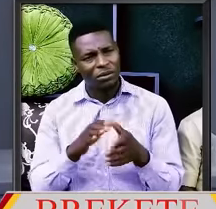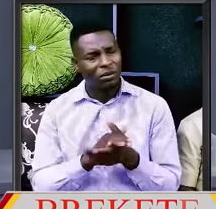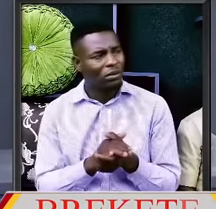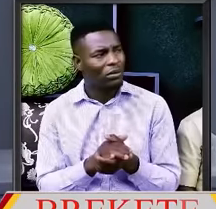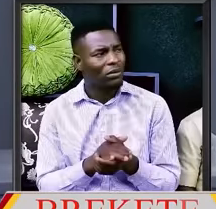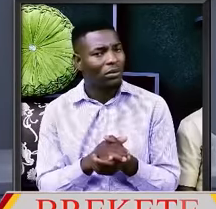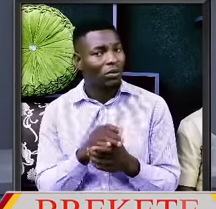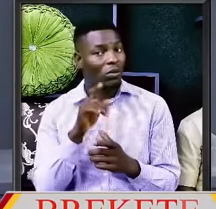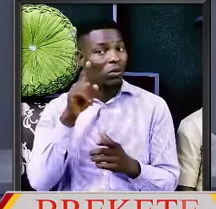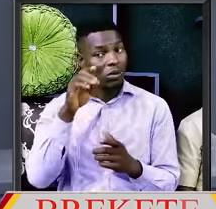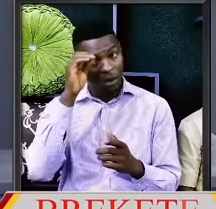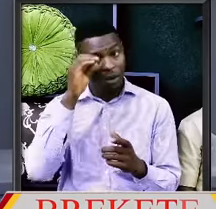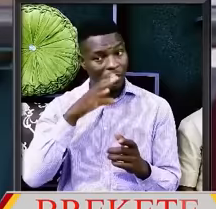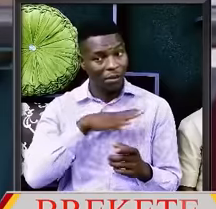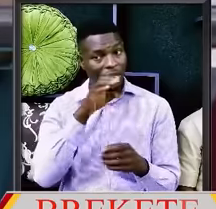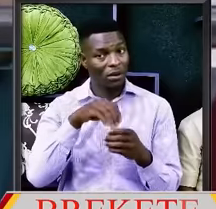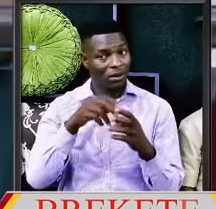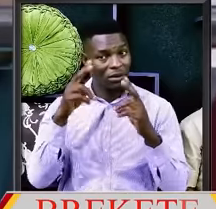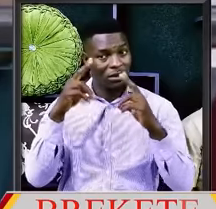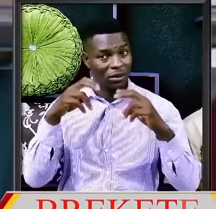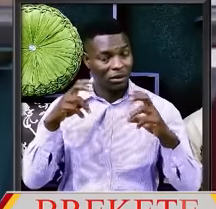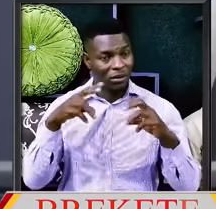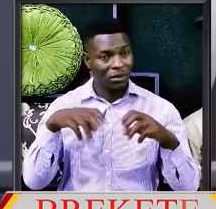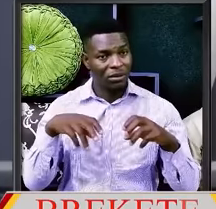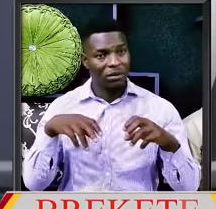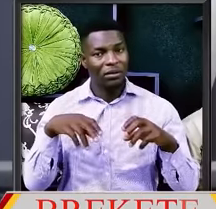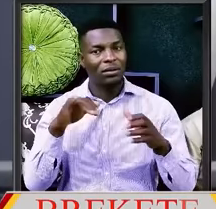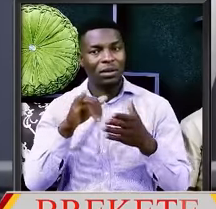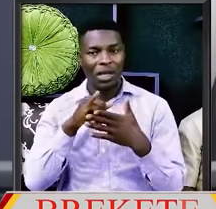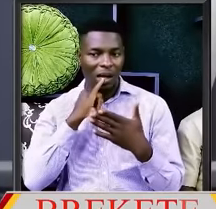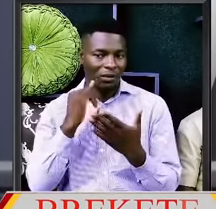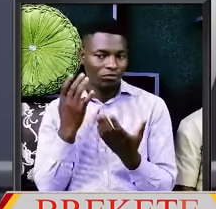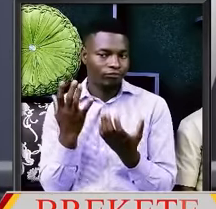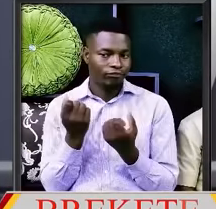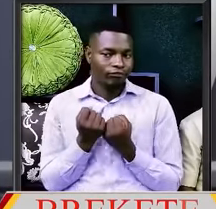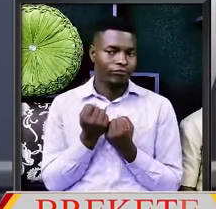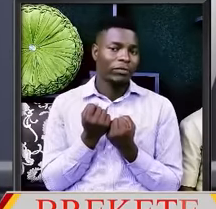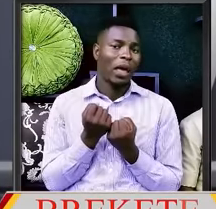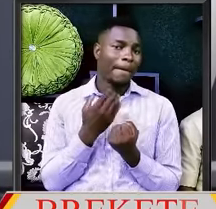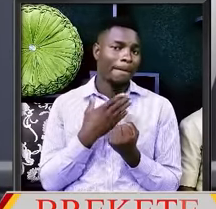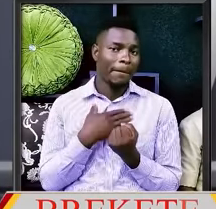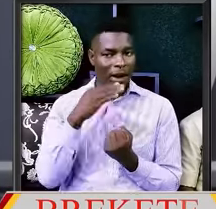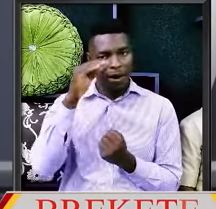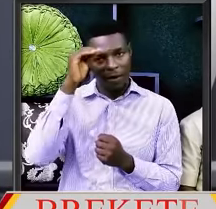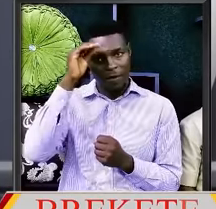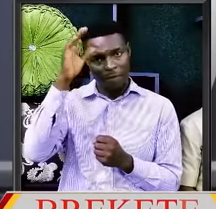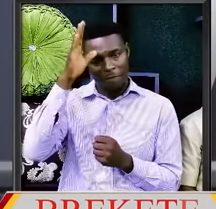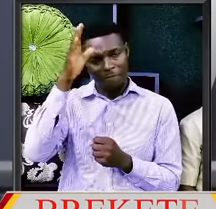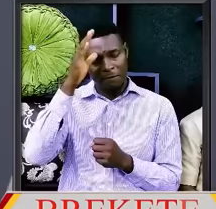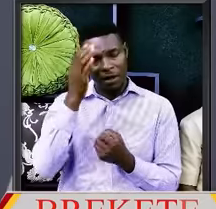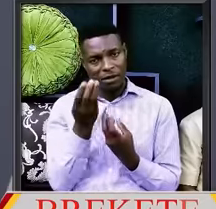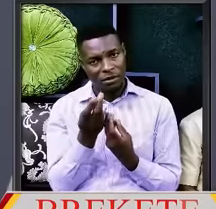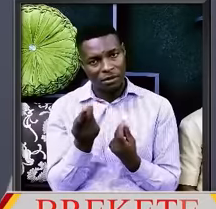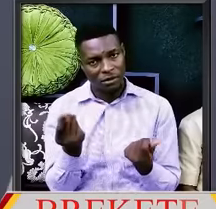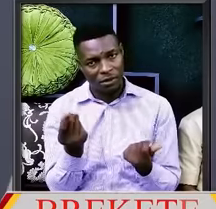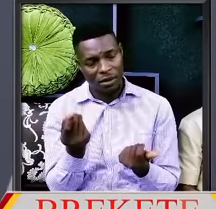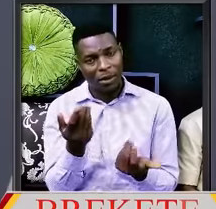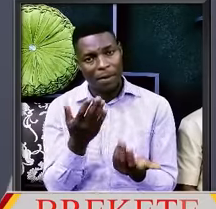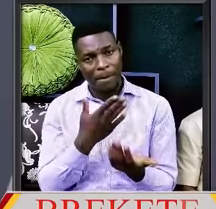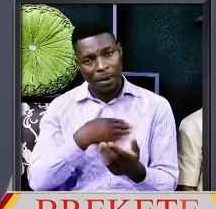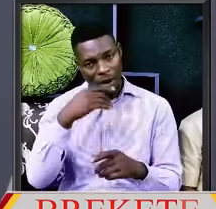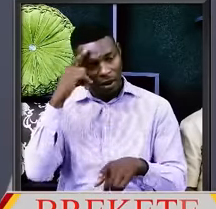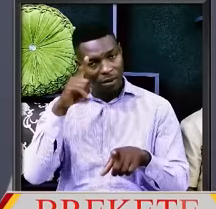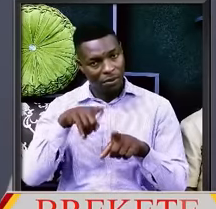Nah, one man went to our village where they claim my father land. So my brother, this Christmas when we